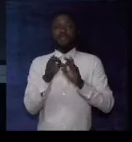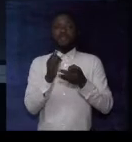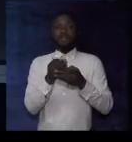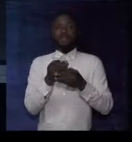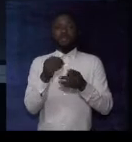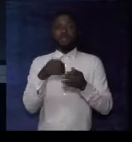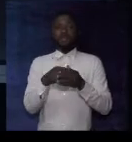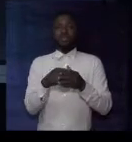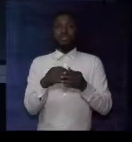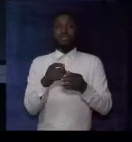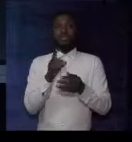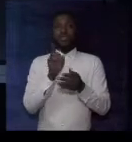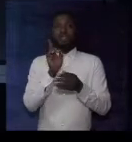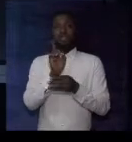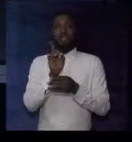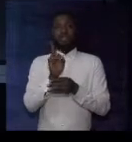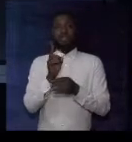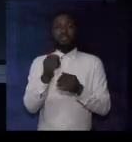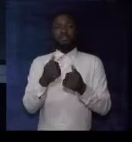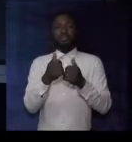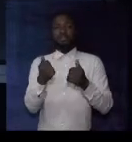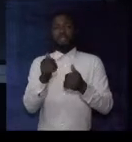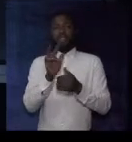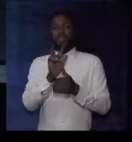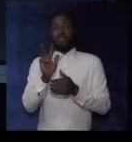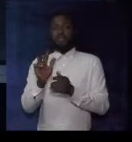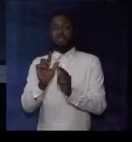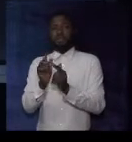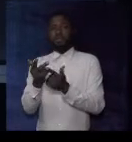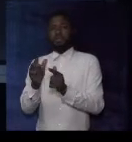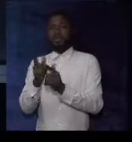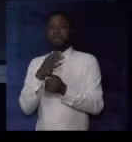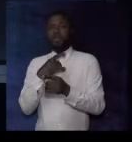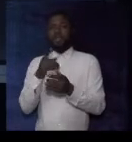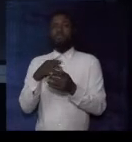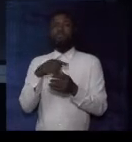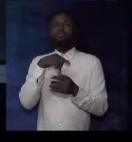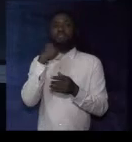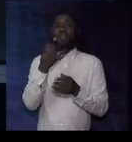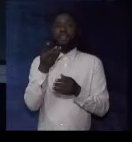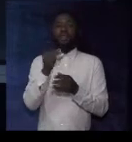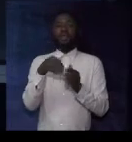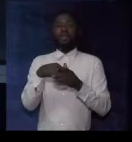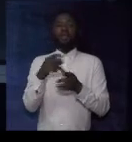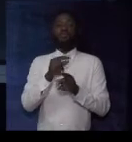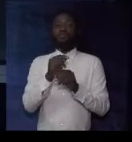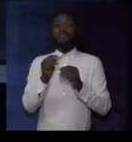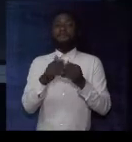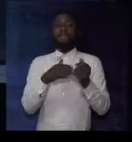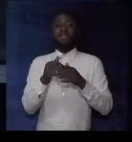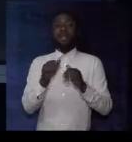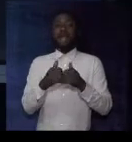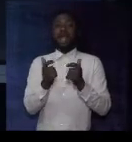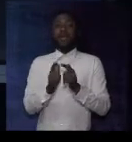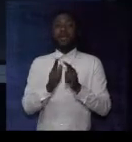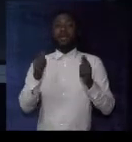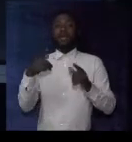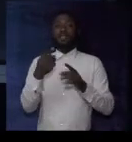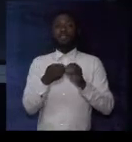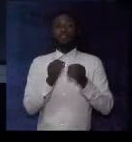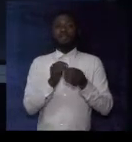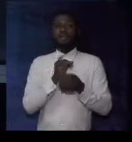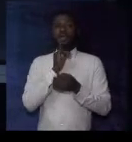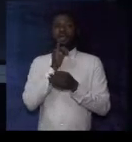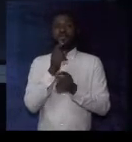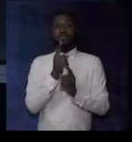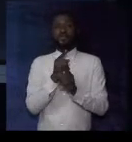number written in figure with the digits, we can separate them in 3, and then write them out in words and pronounce them the way we're supposed to call them, no matter how